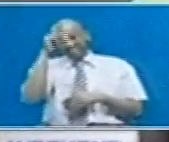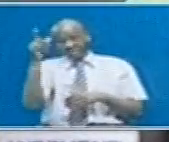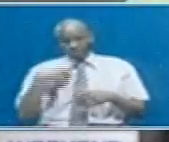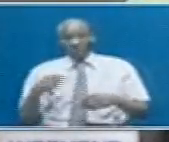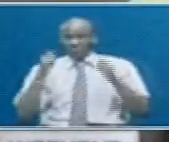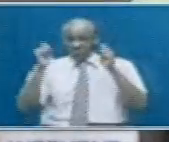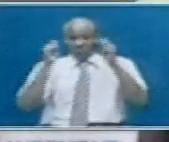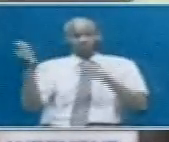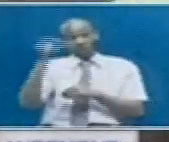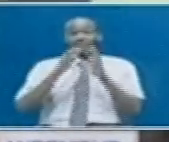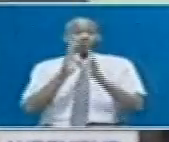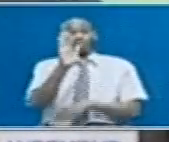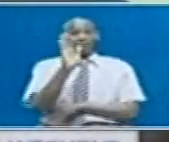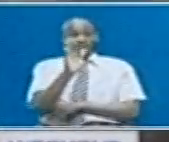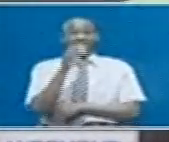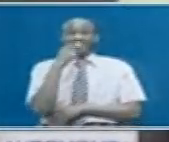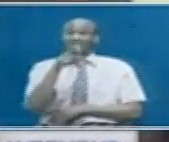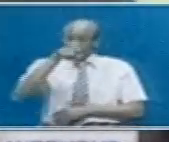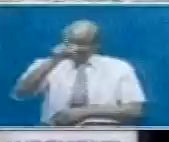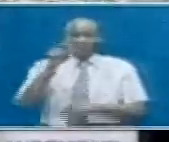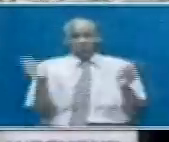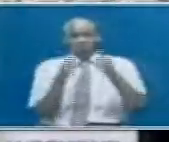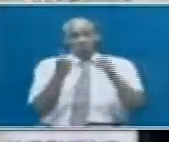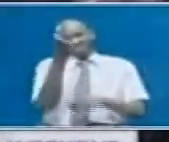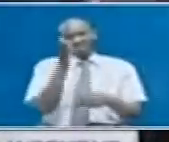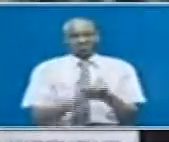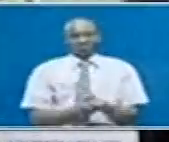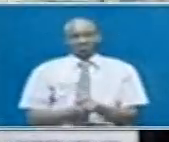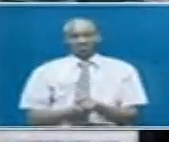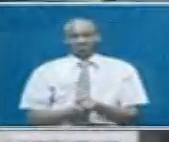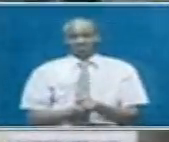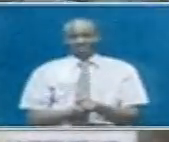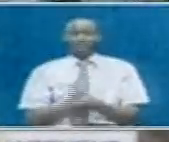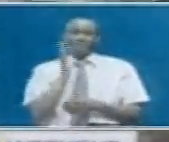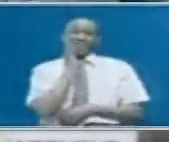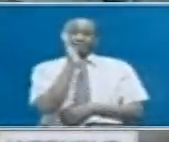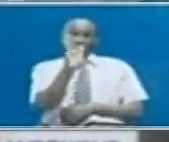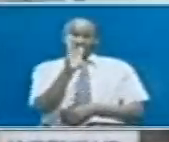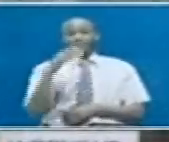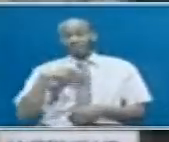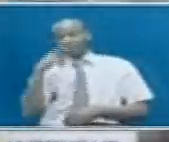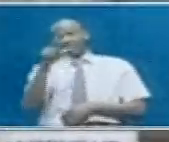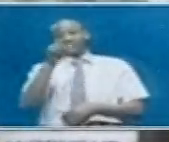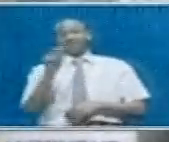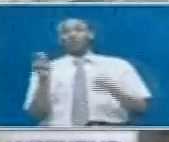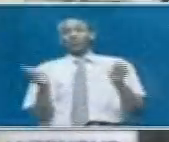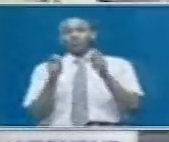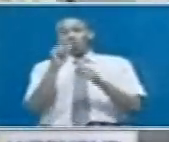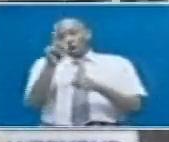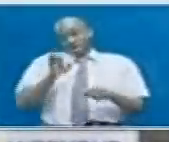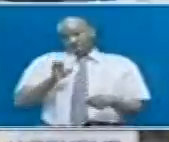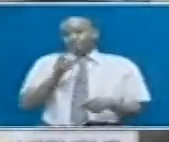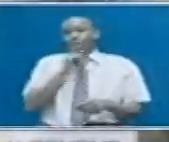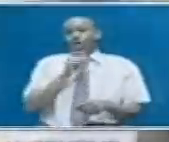kwenda kwenu ukwako, wanasema wewe ni mchawi. His mother had been accused of bewitching a young boy from the